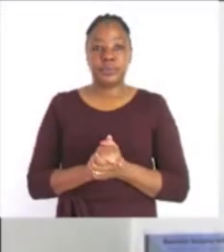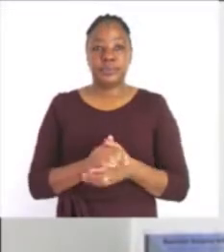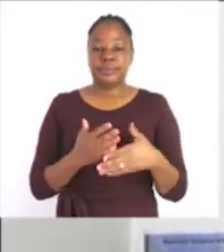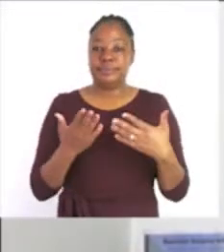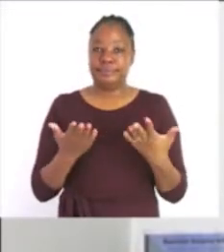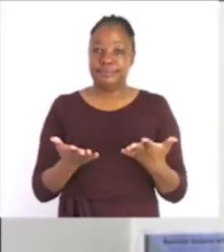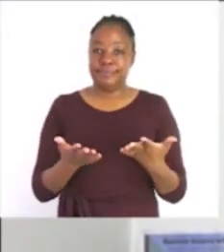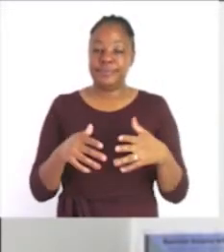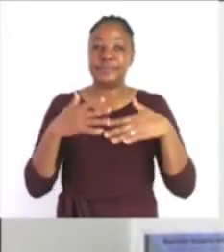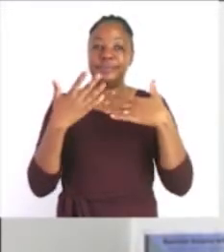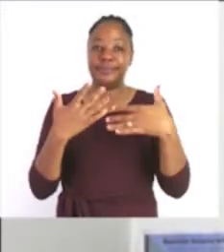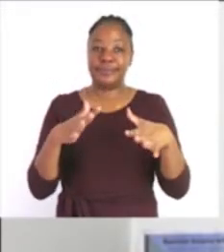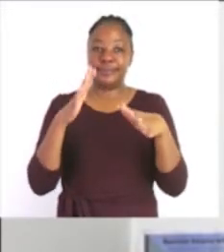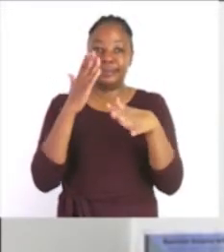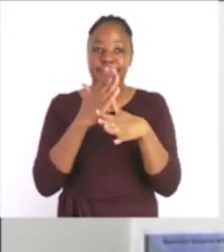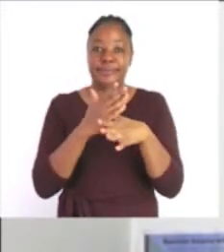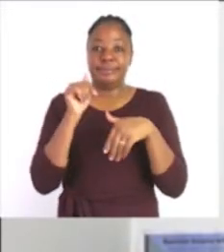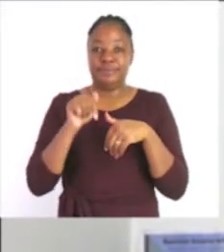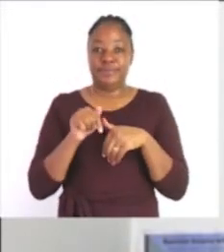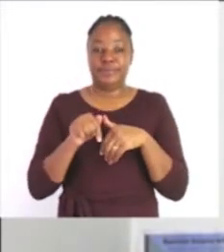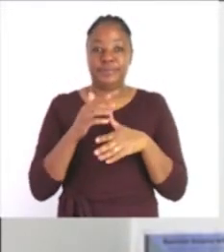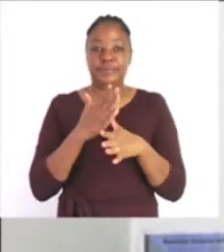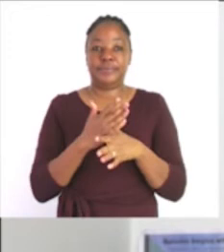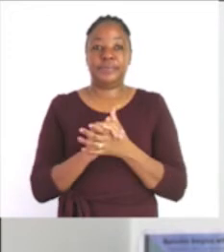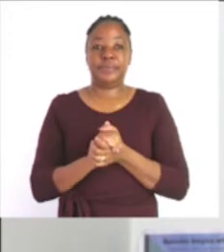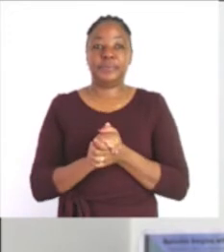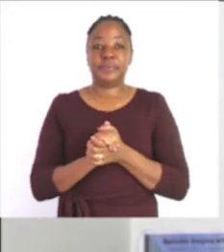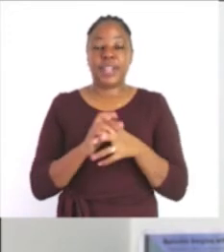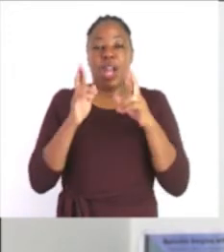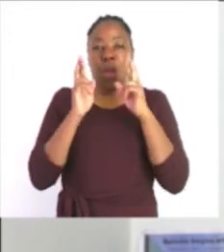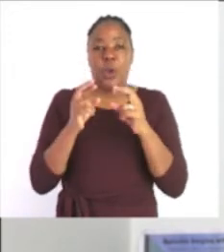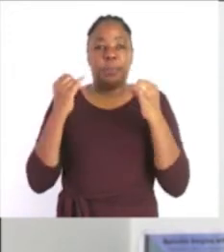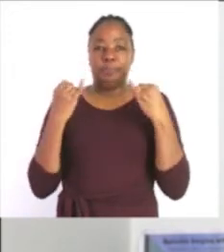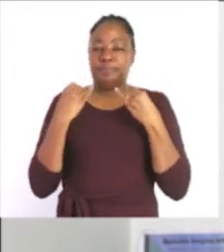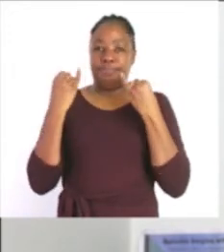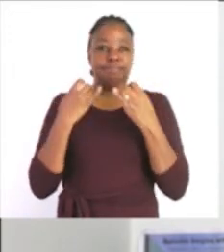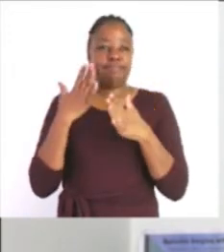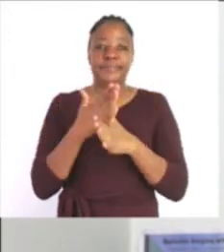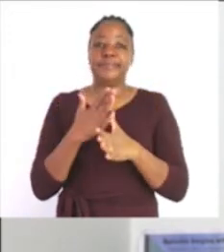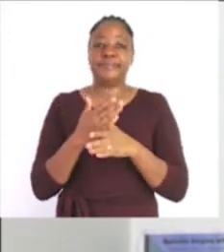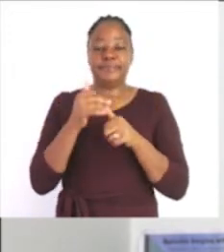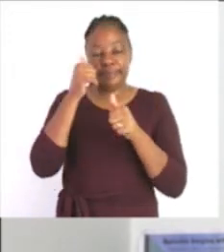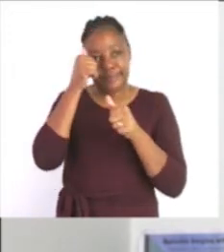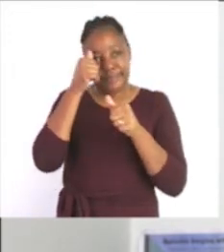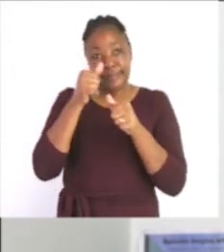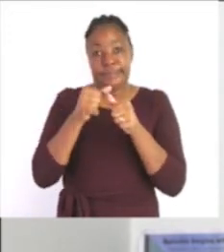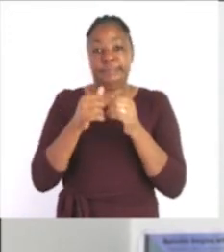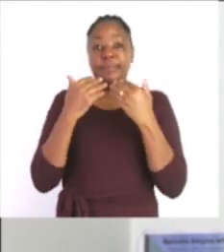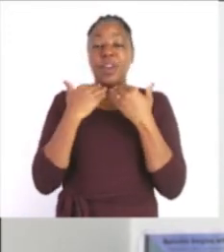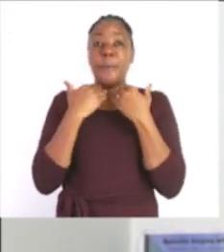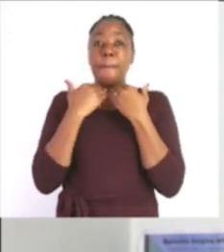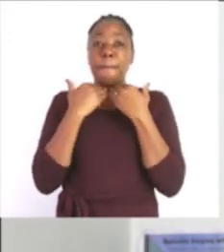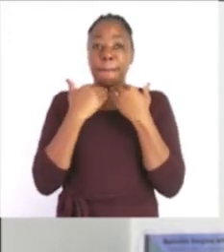We have come to the end of our lesson today, and I hope you had fun. Now remember, it is very important